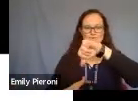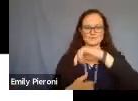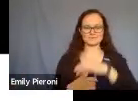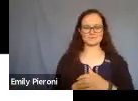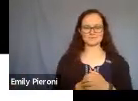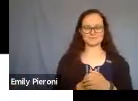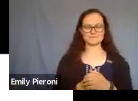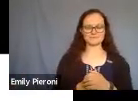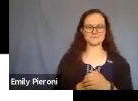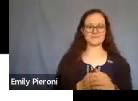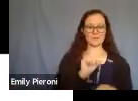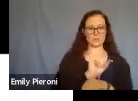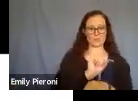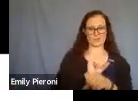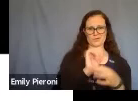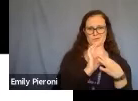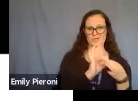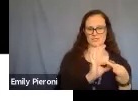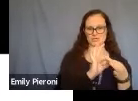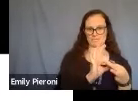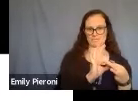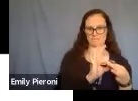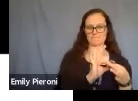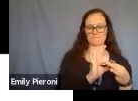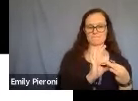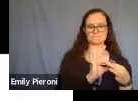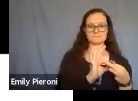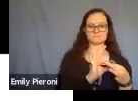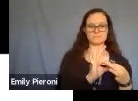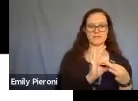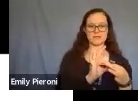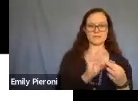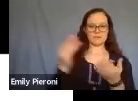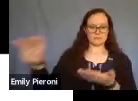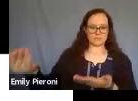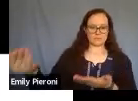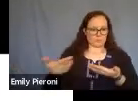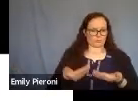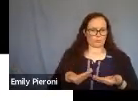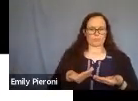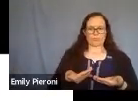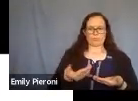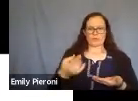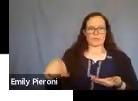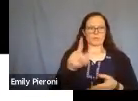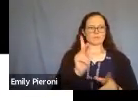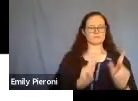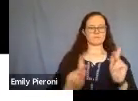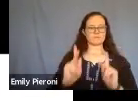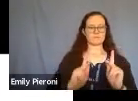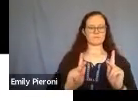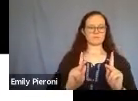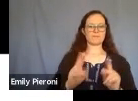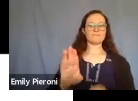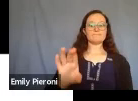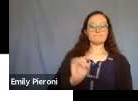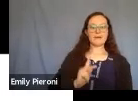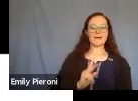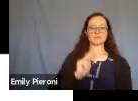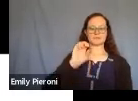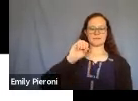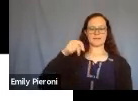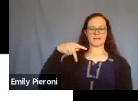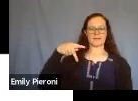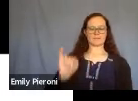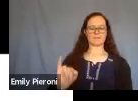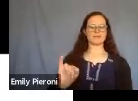working relationship that we have, and then we bring them back to NAPI and use their expertise as well too. So those are the contractors. And